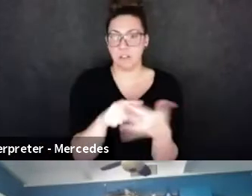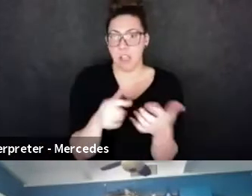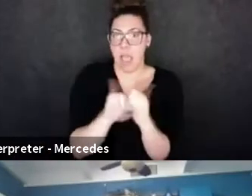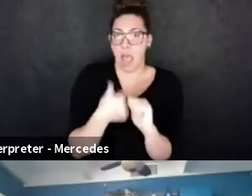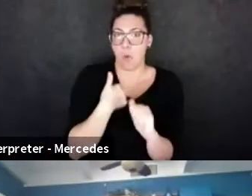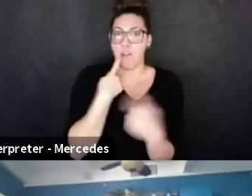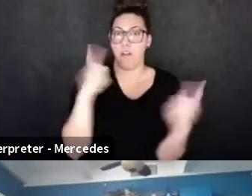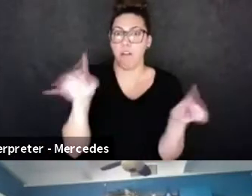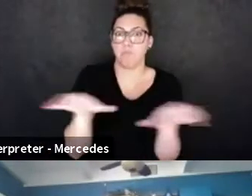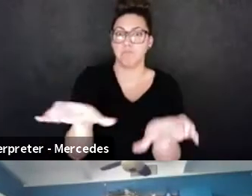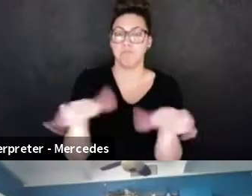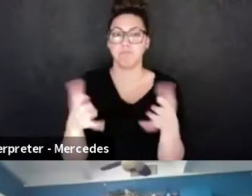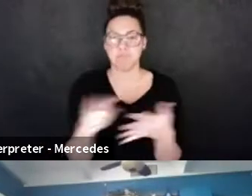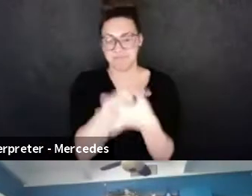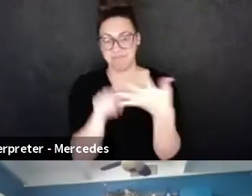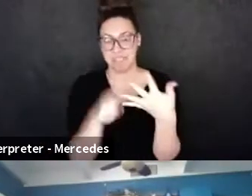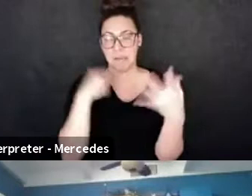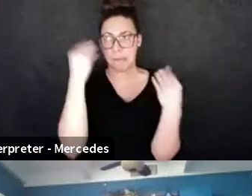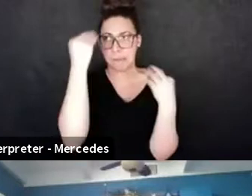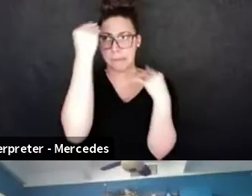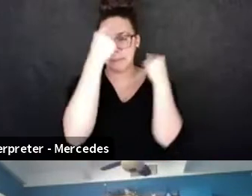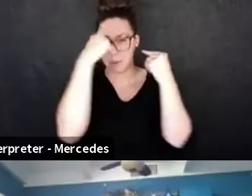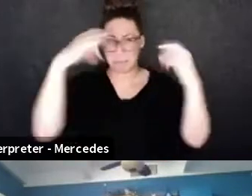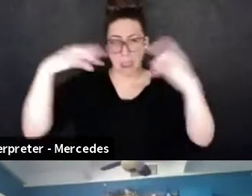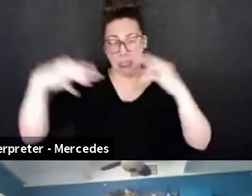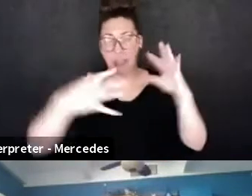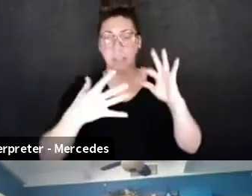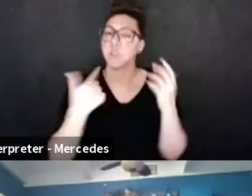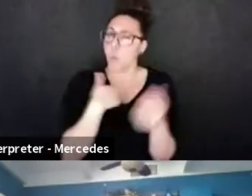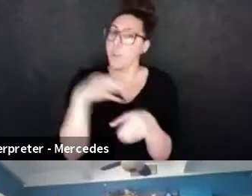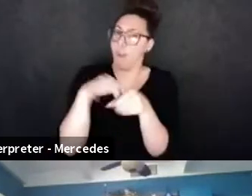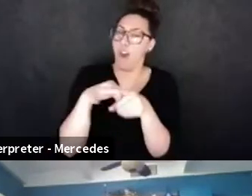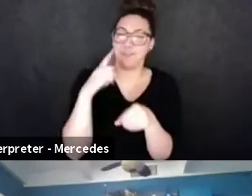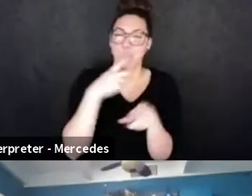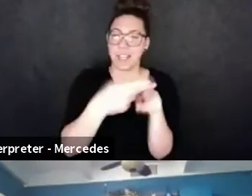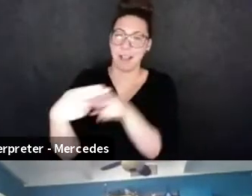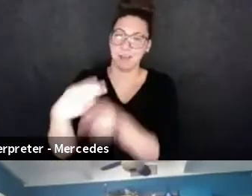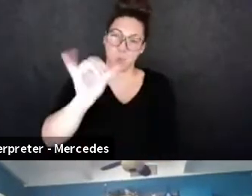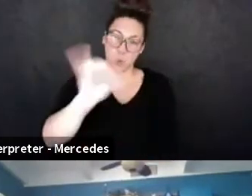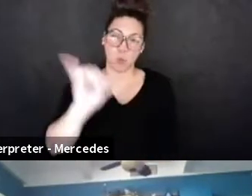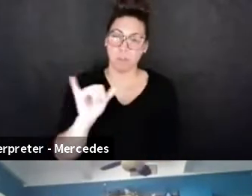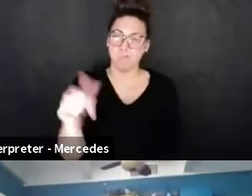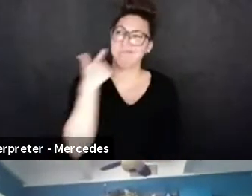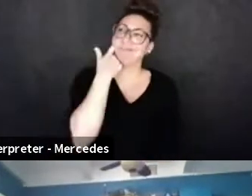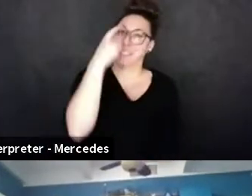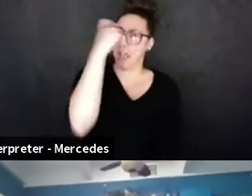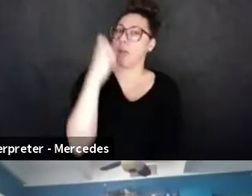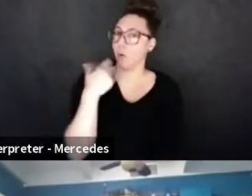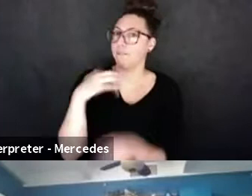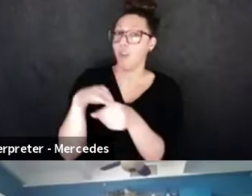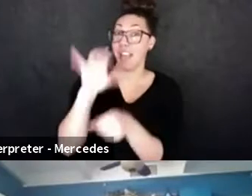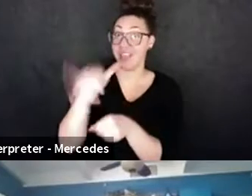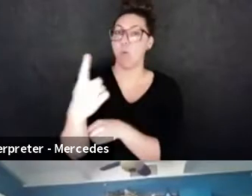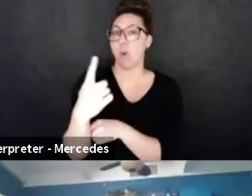things. And so we had a vote on the names too over the summer, and that's the one that